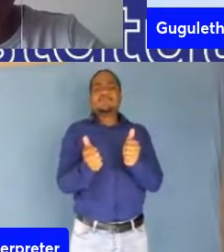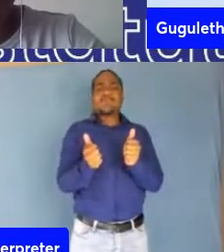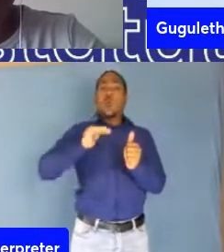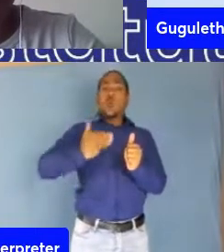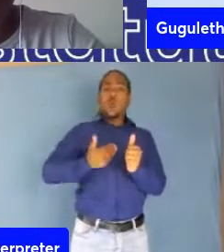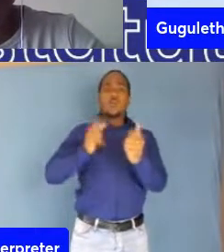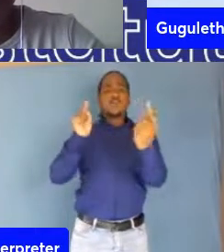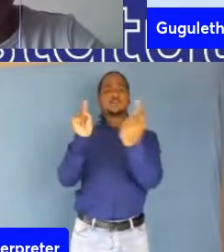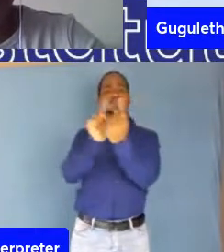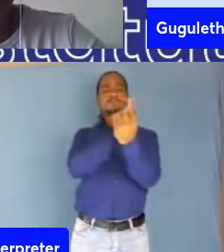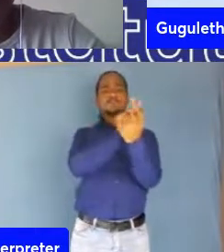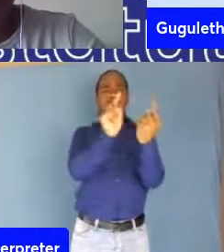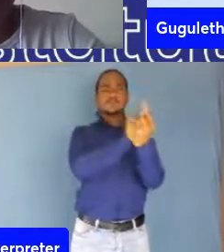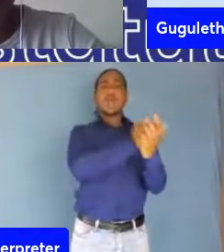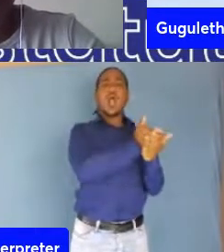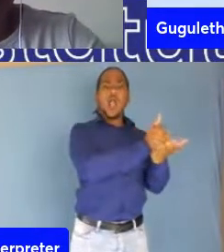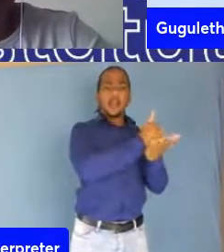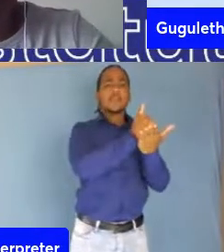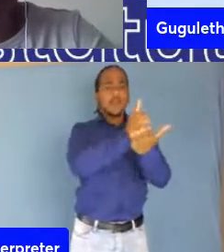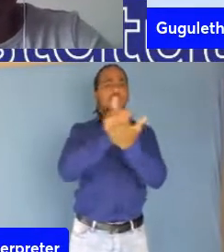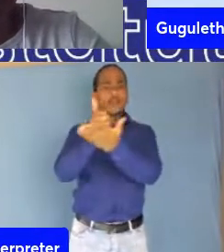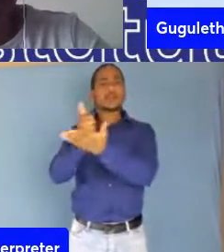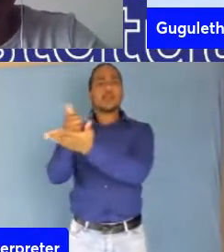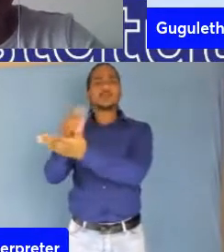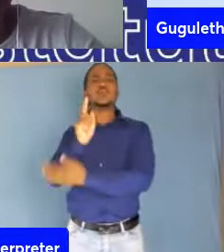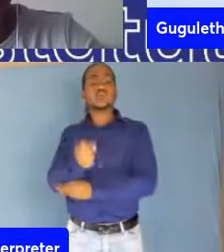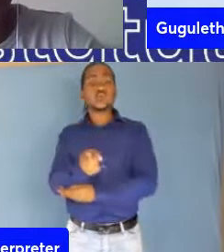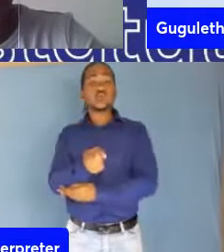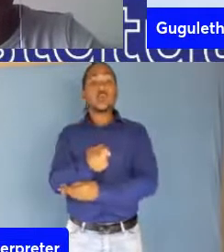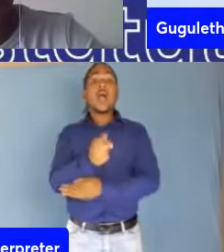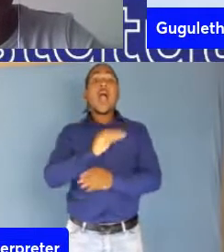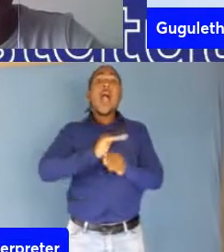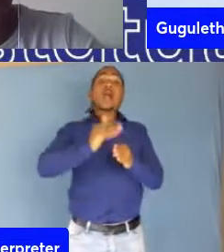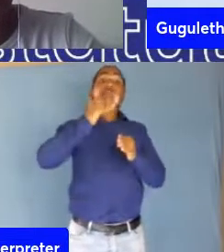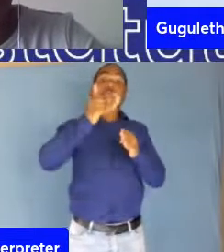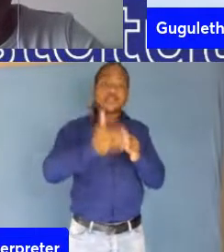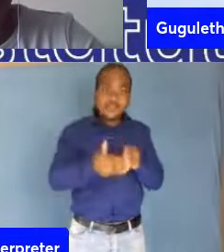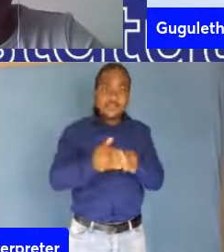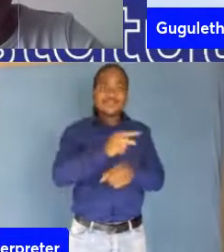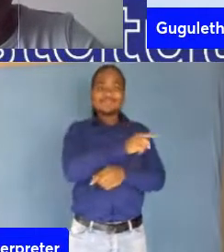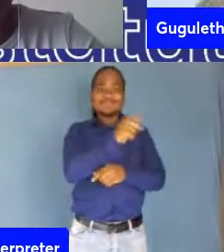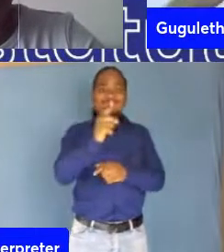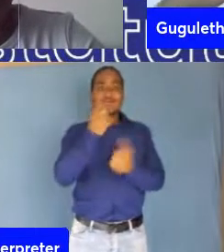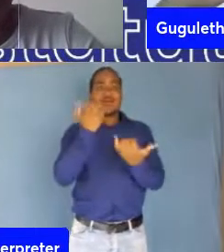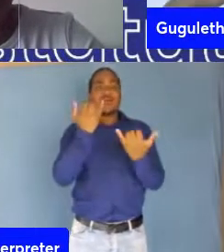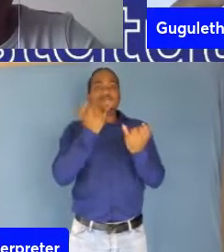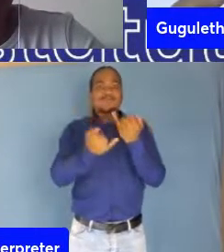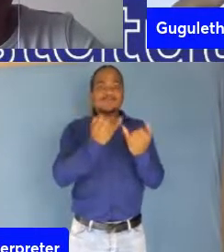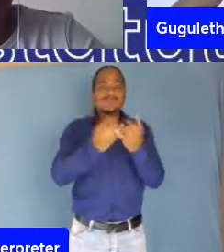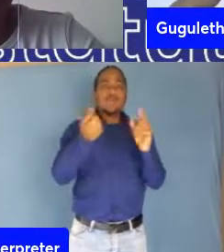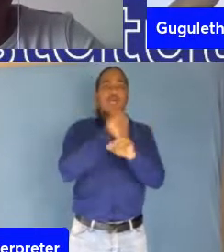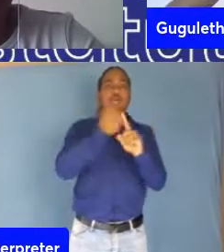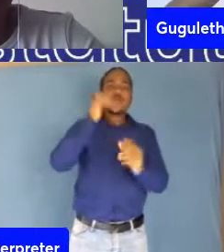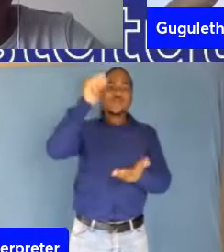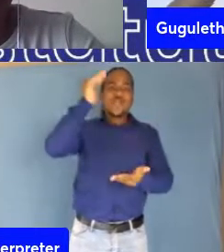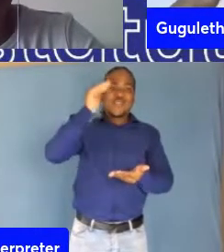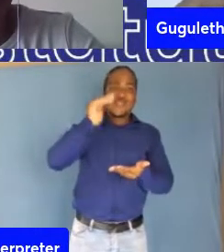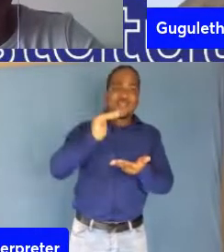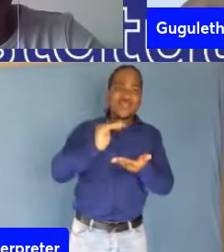until we get to a point where the percentage has decreased, until we get to a point where people are being